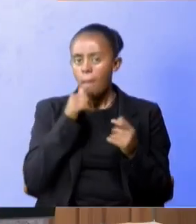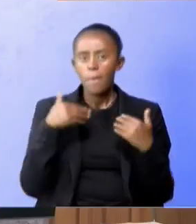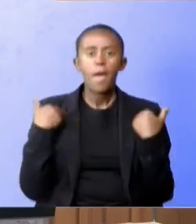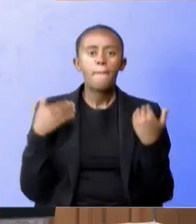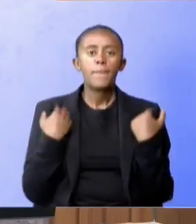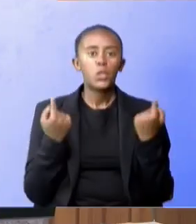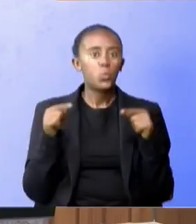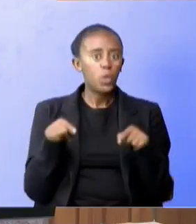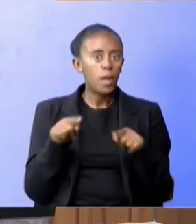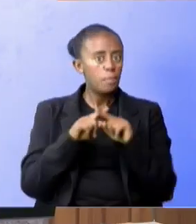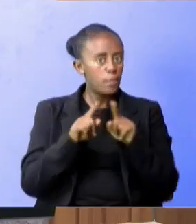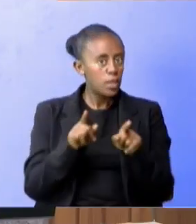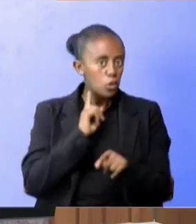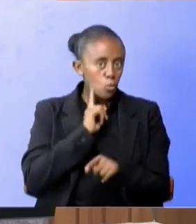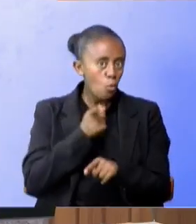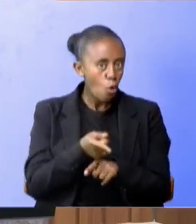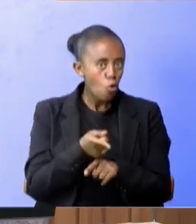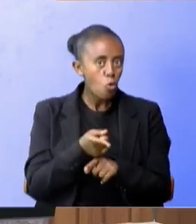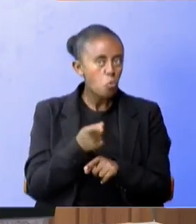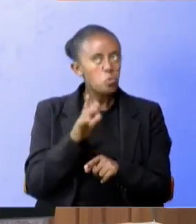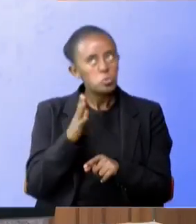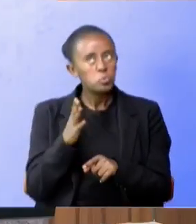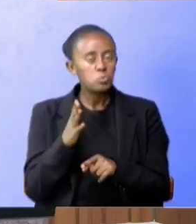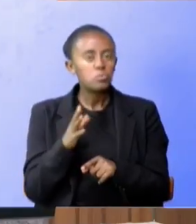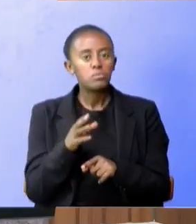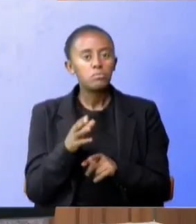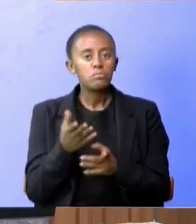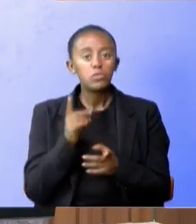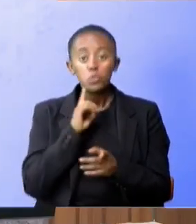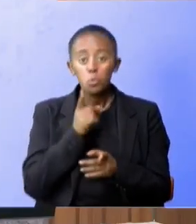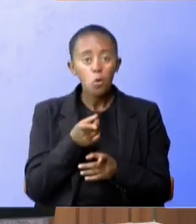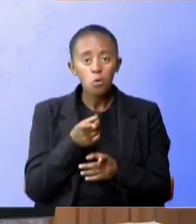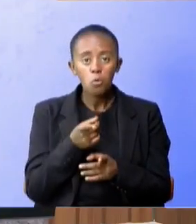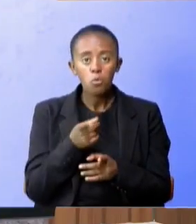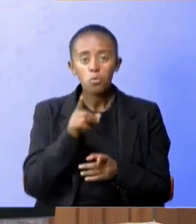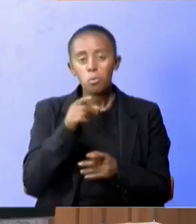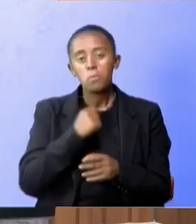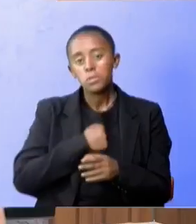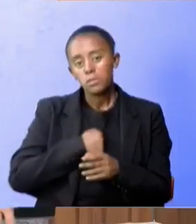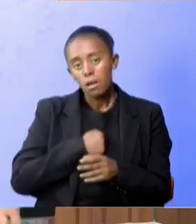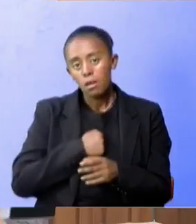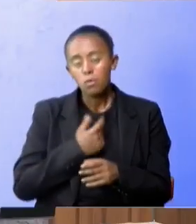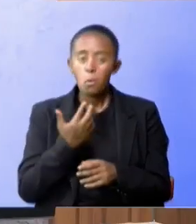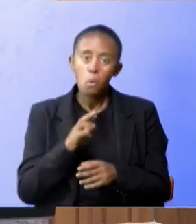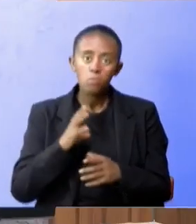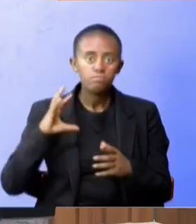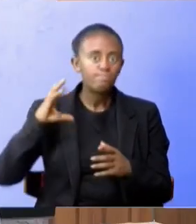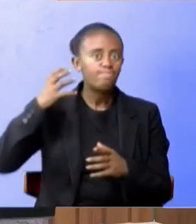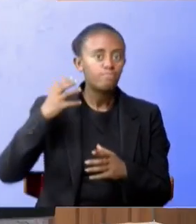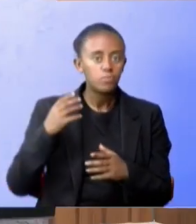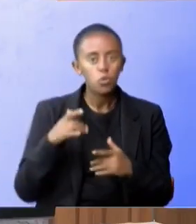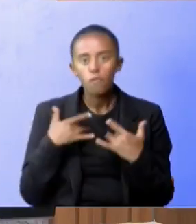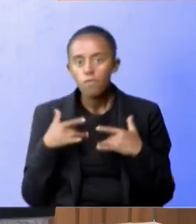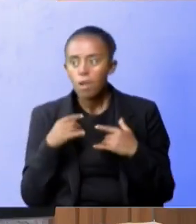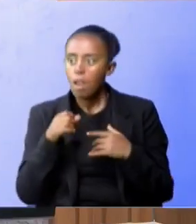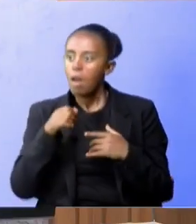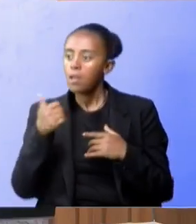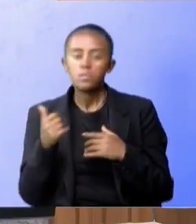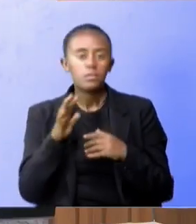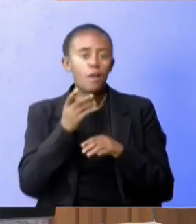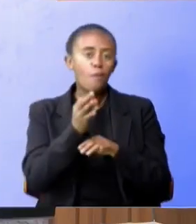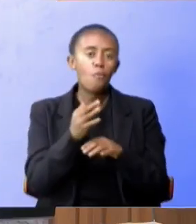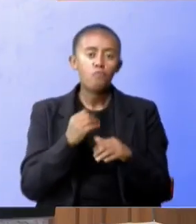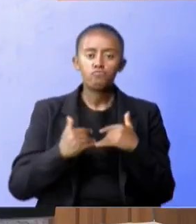today. But tomorrow, it might not be the case. Tomorrow, you may be sad or angry or feeling another type